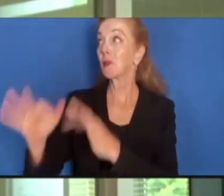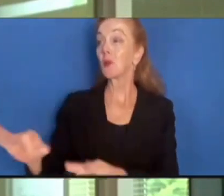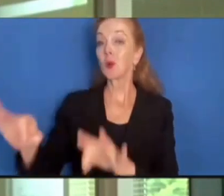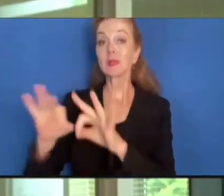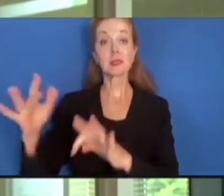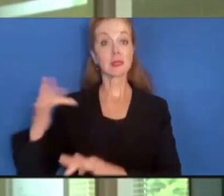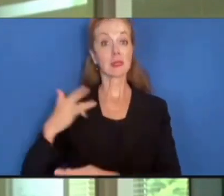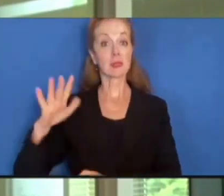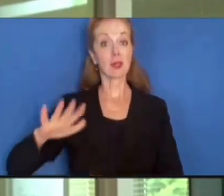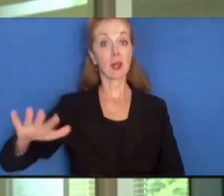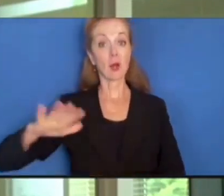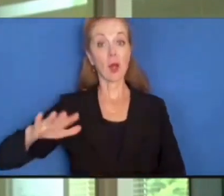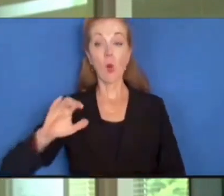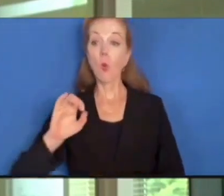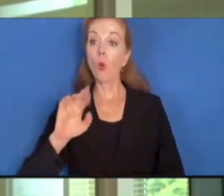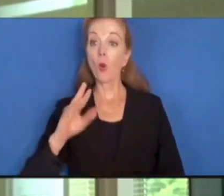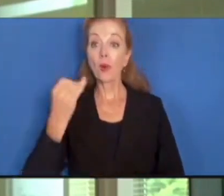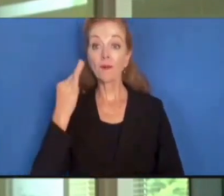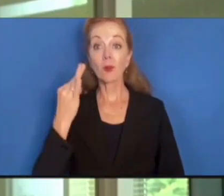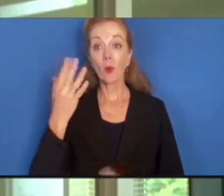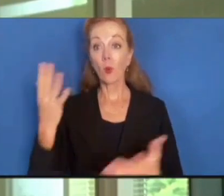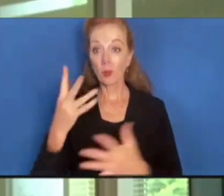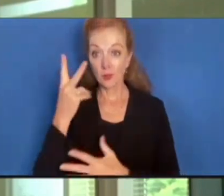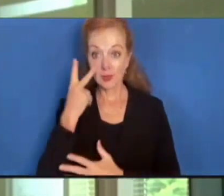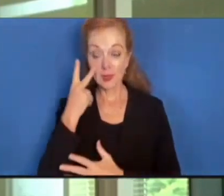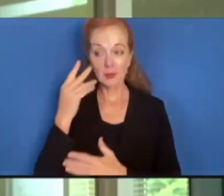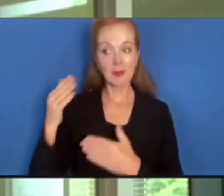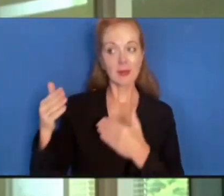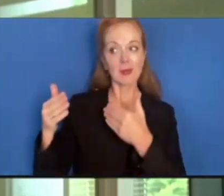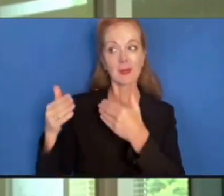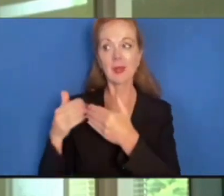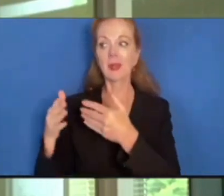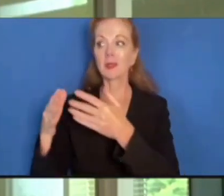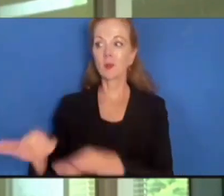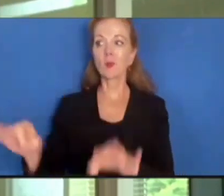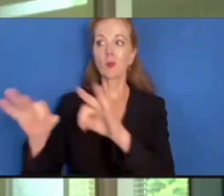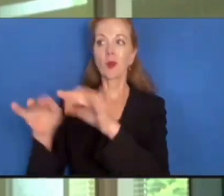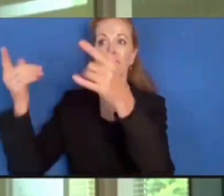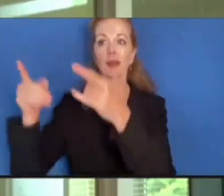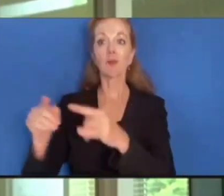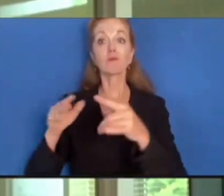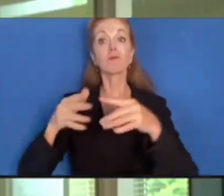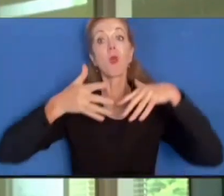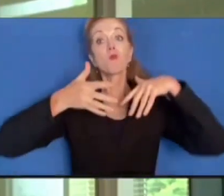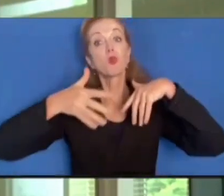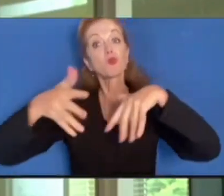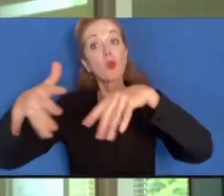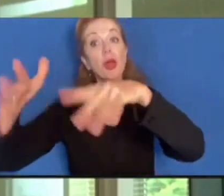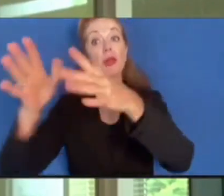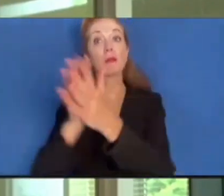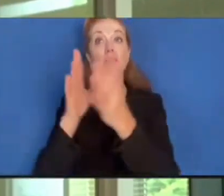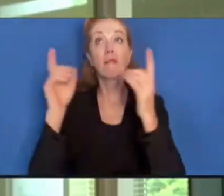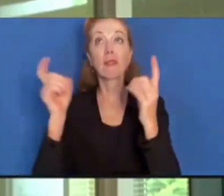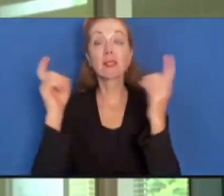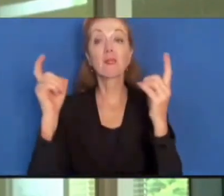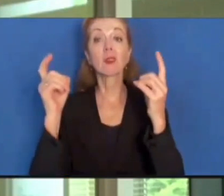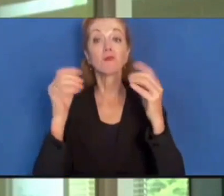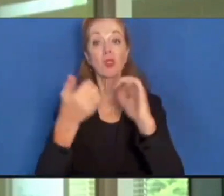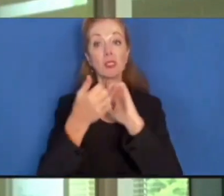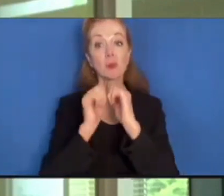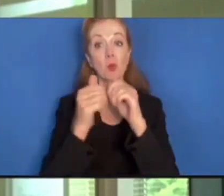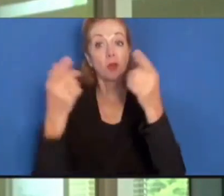area, or is what you've seen near some type of significant event like a parade, a festival, or a sporting event? If it is, then you